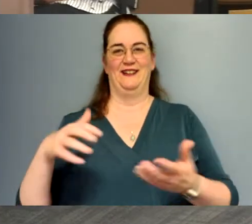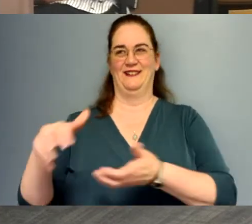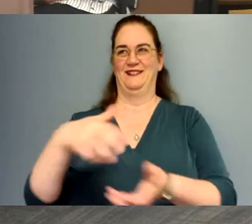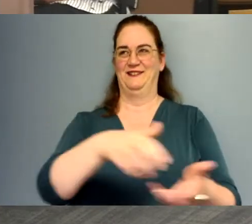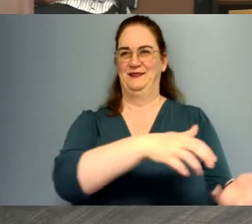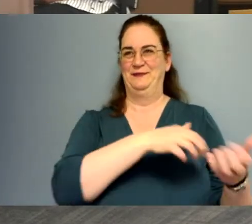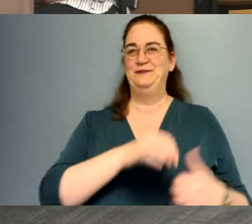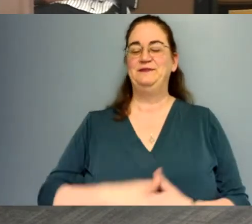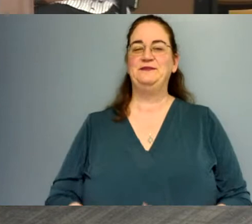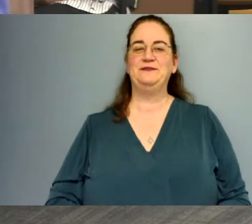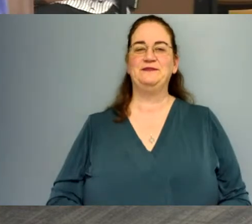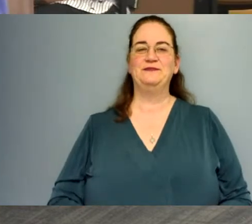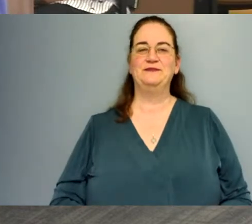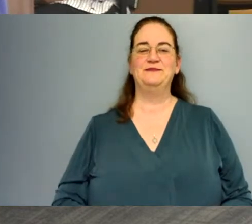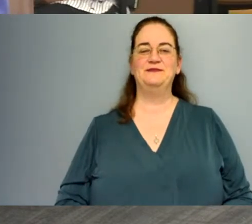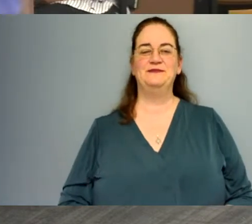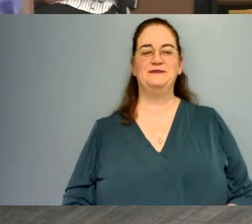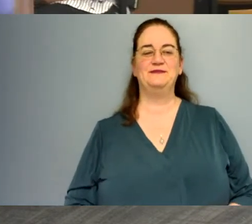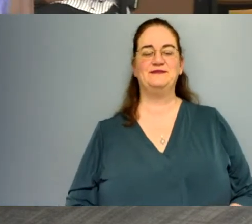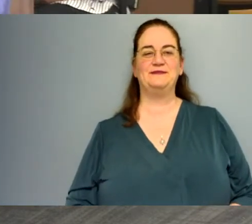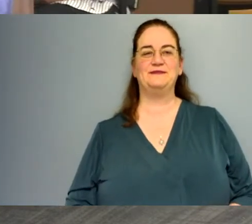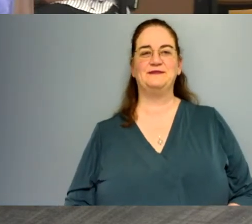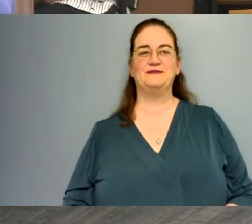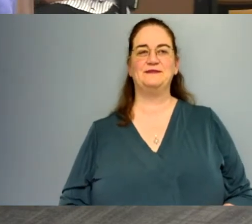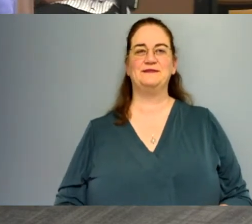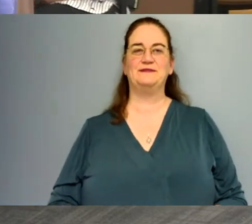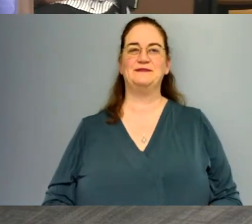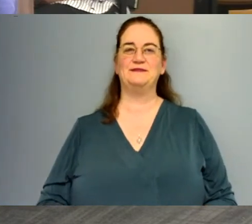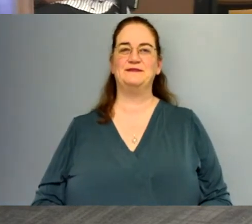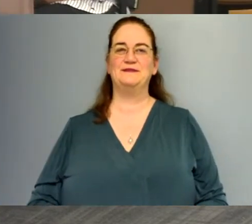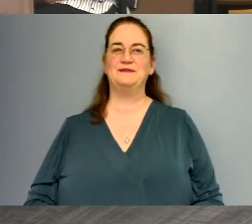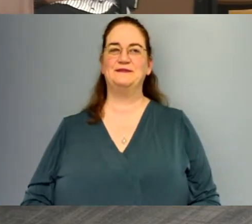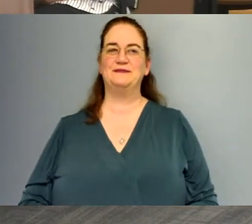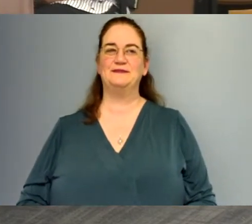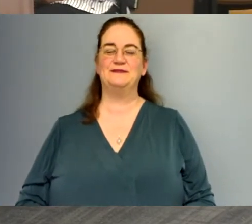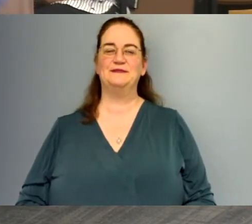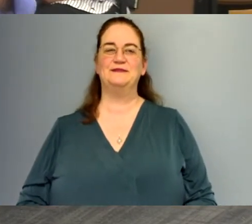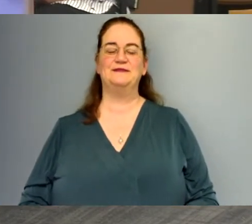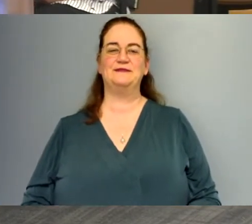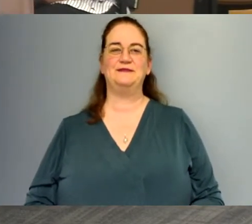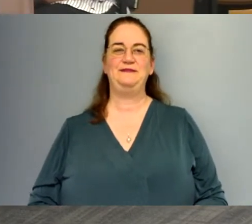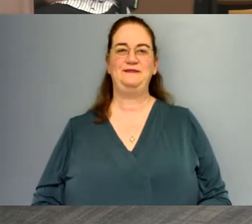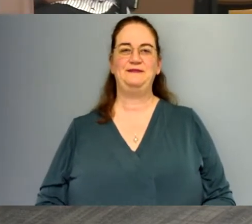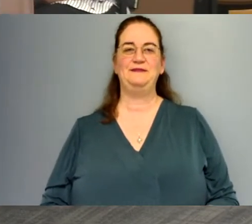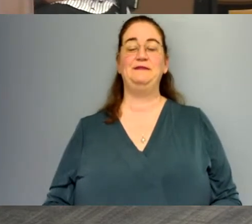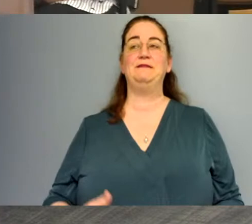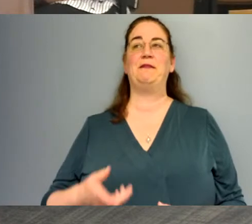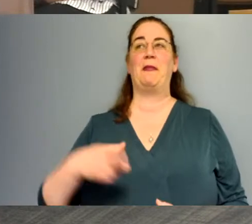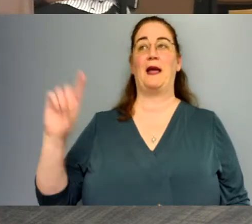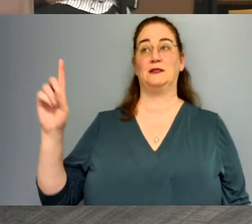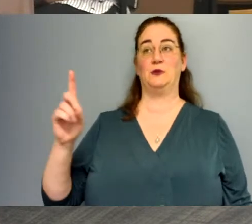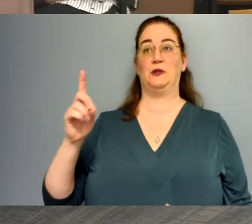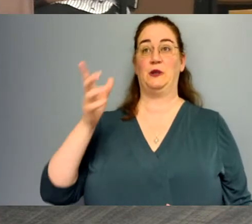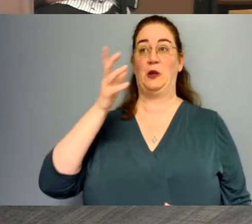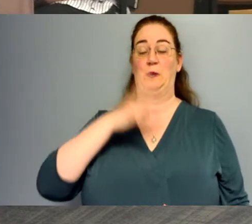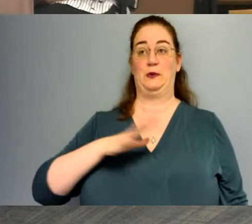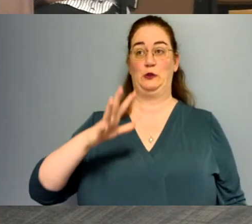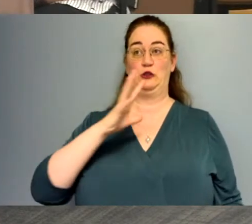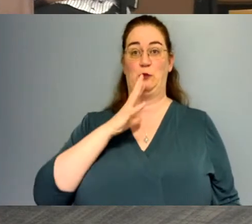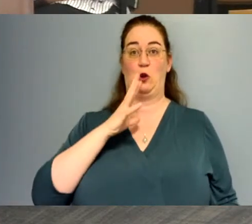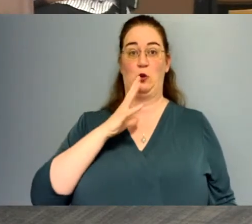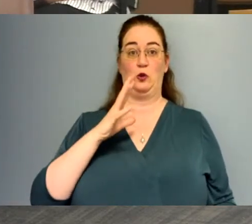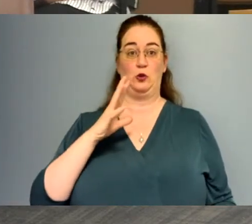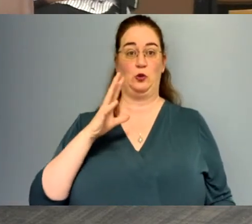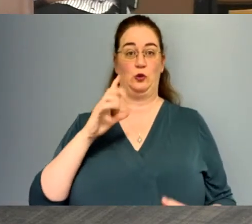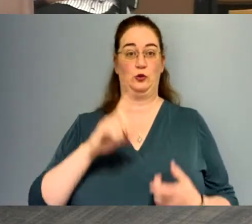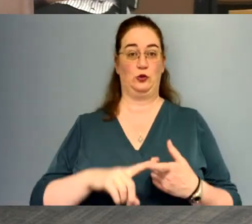My point with all of this is, last week, the woman who spoke, the resident, there was